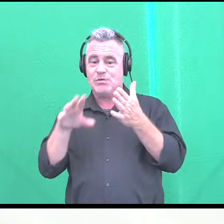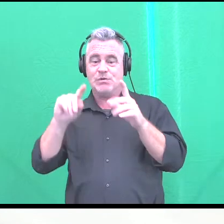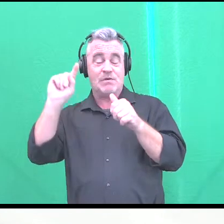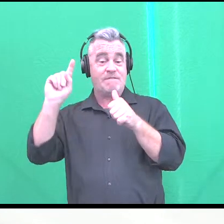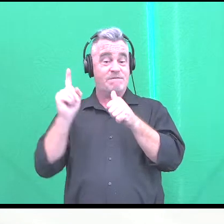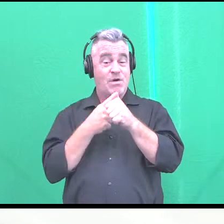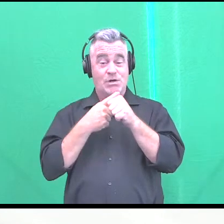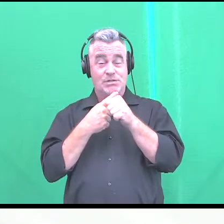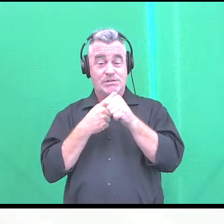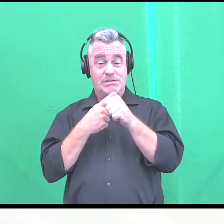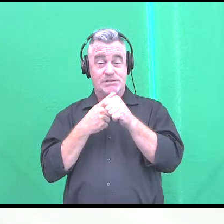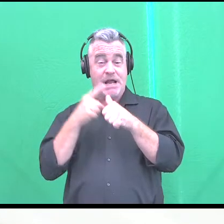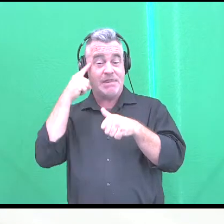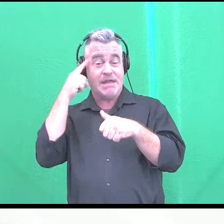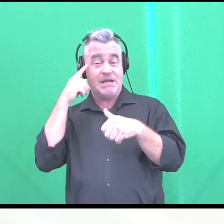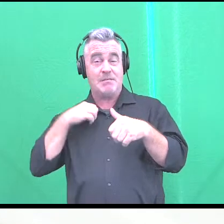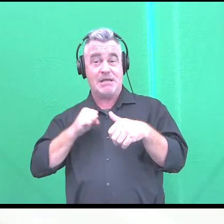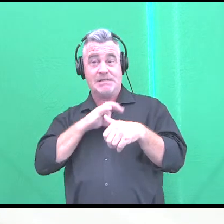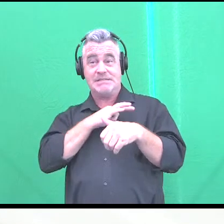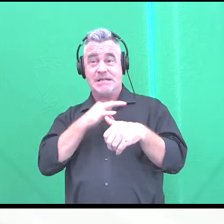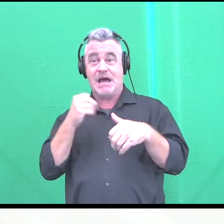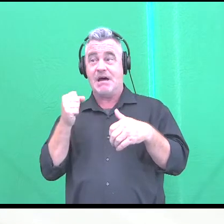needs of our staff and our